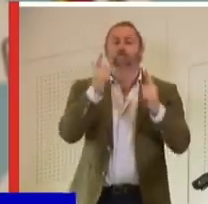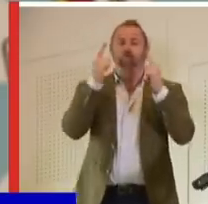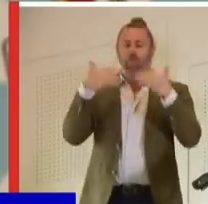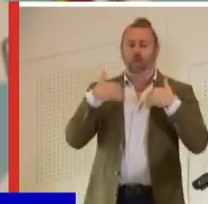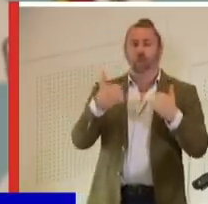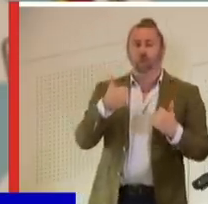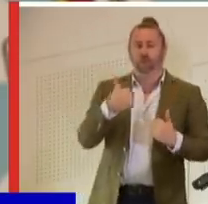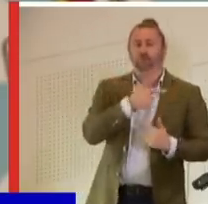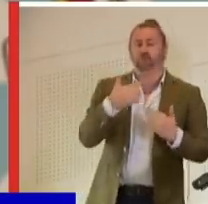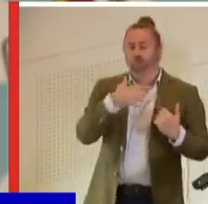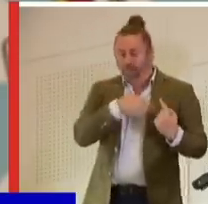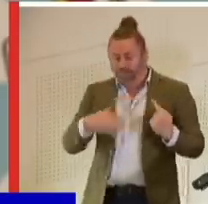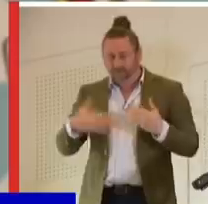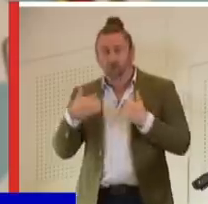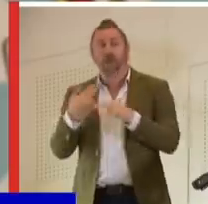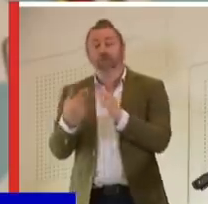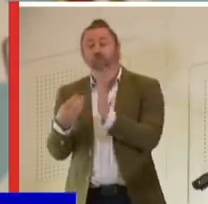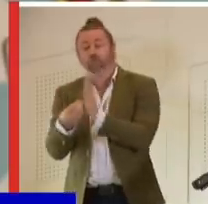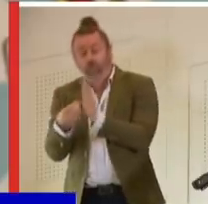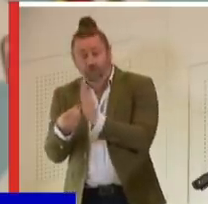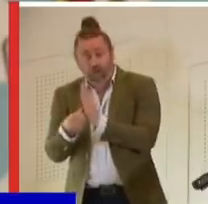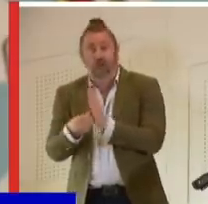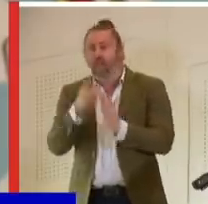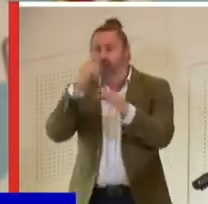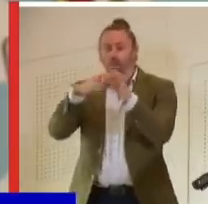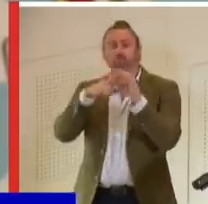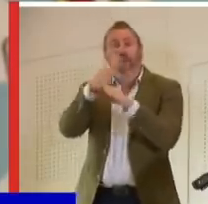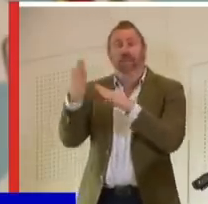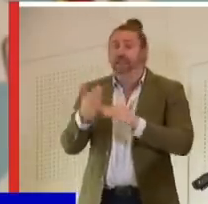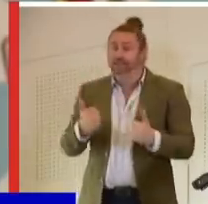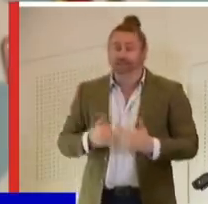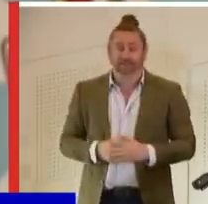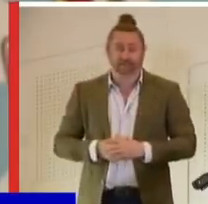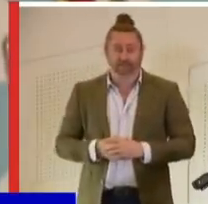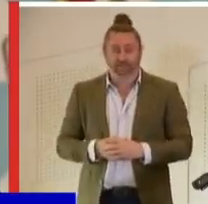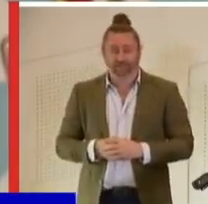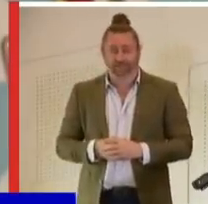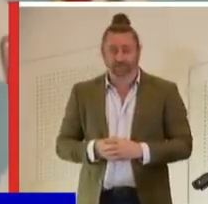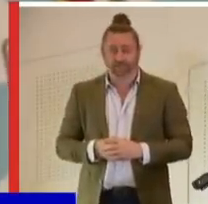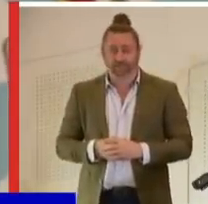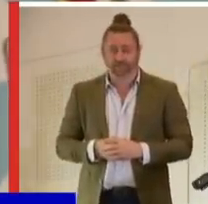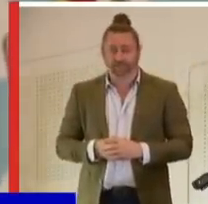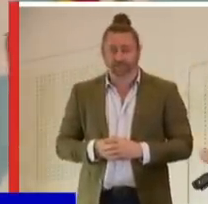Health Officer, the Health Minister, and the Treasurer, and then we're happy to take some questions.